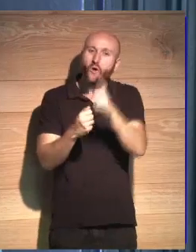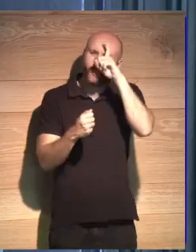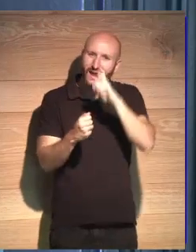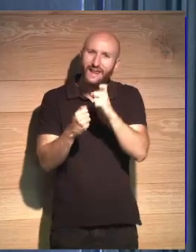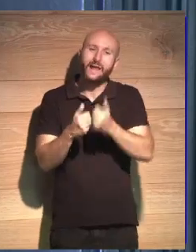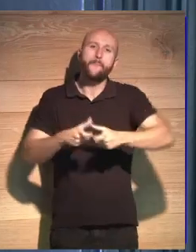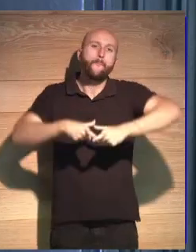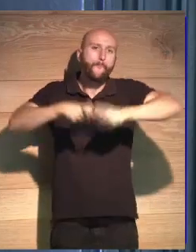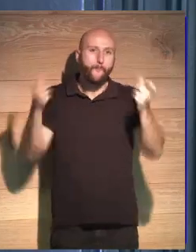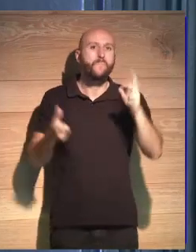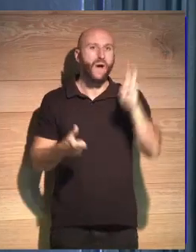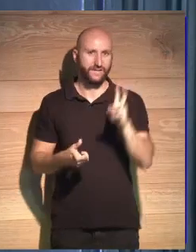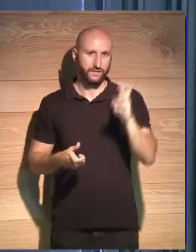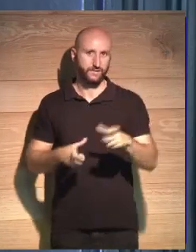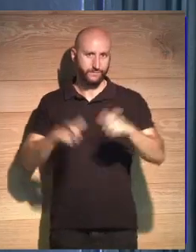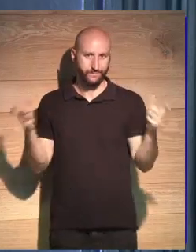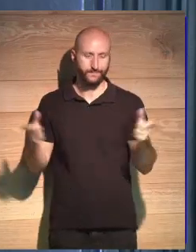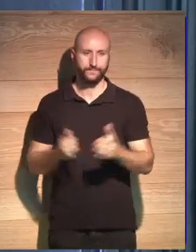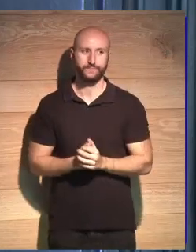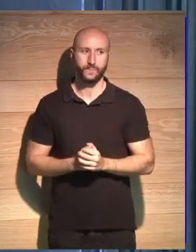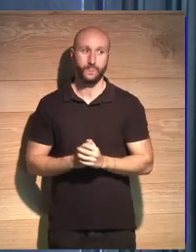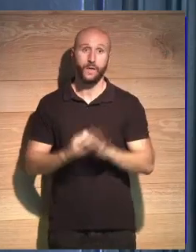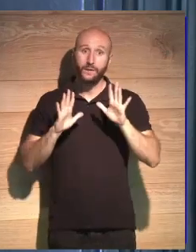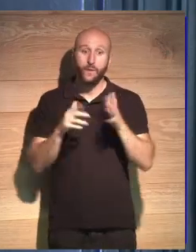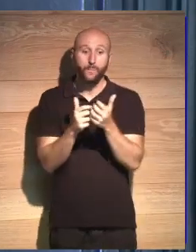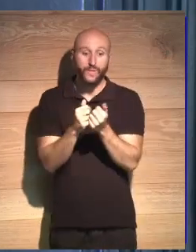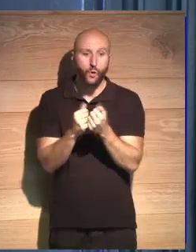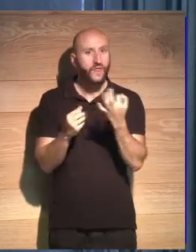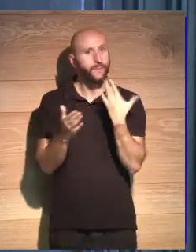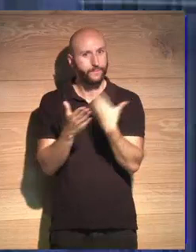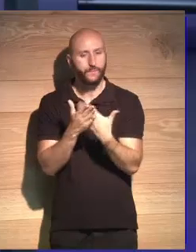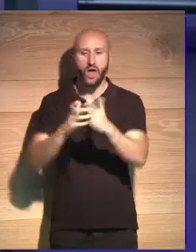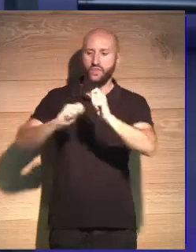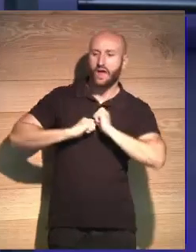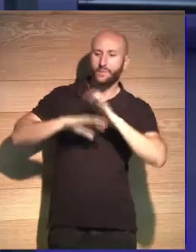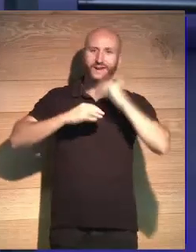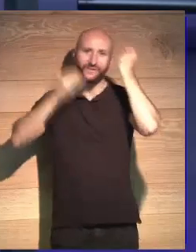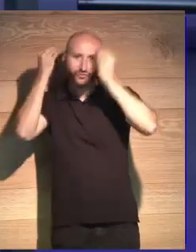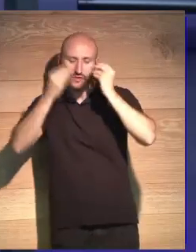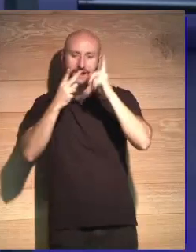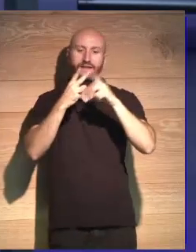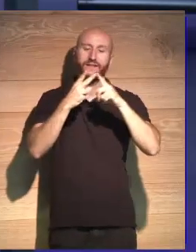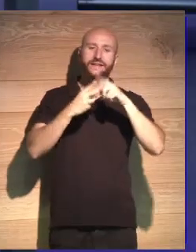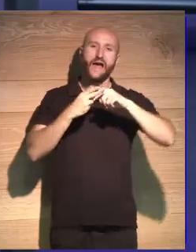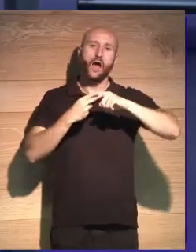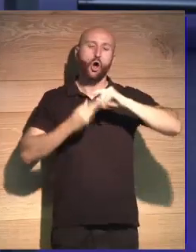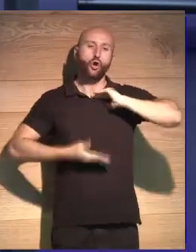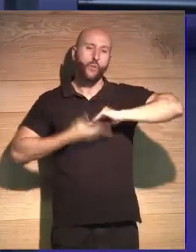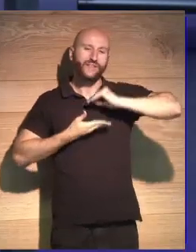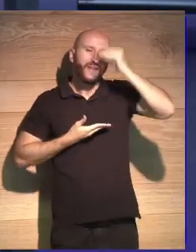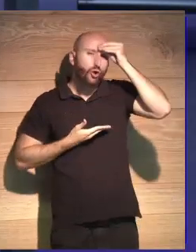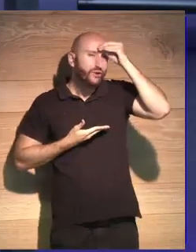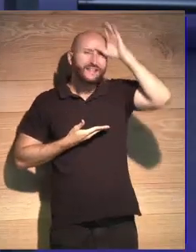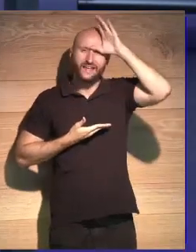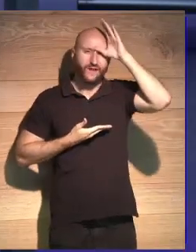to go beyond that, because I know video games can be more useful than that, but we need to prove that. Video games can help us reflect,